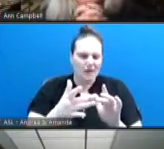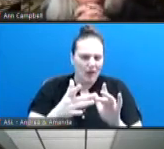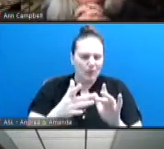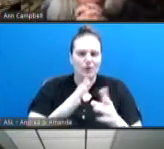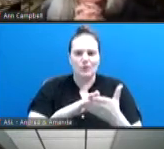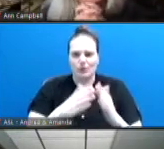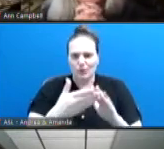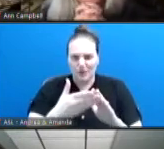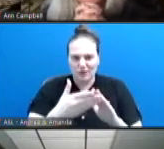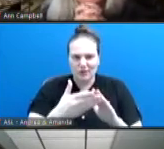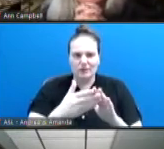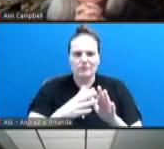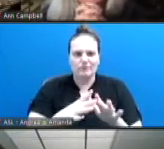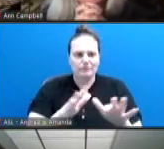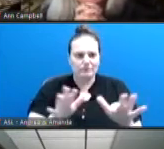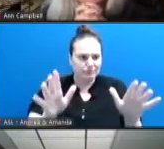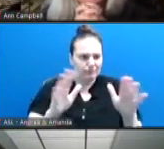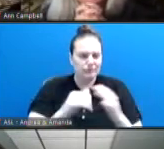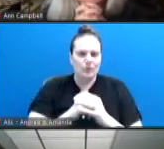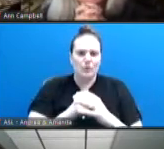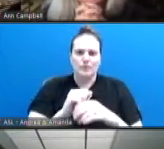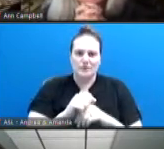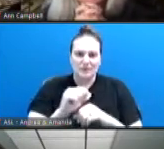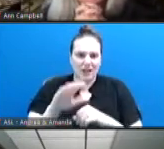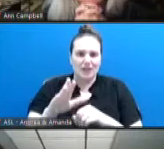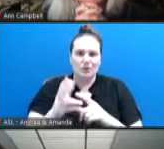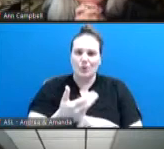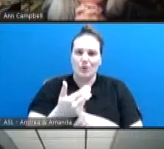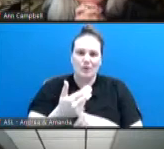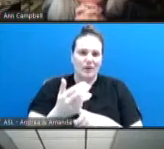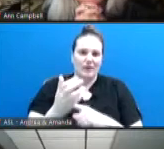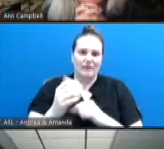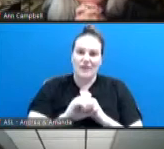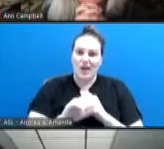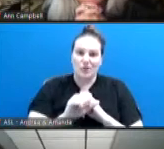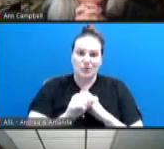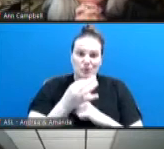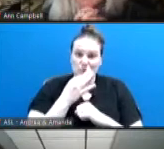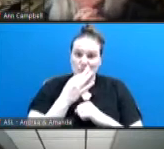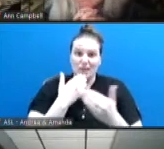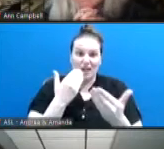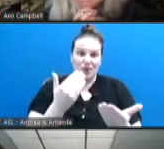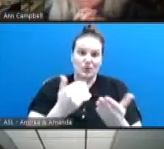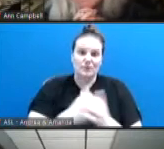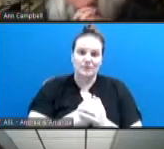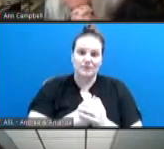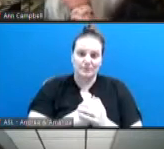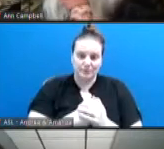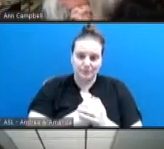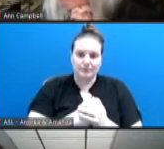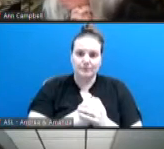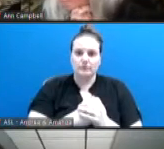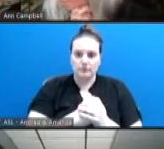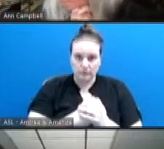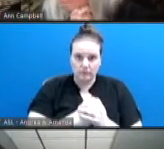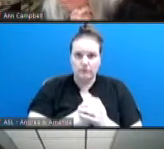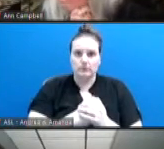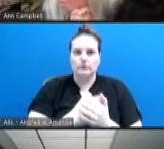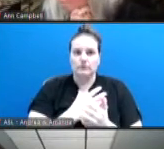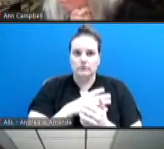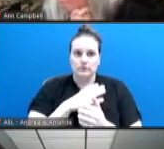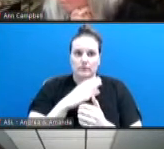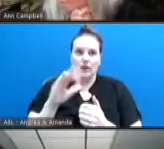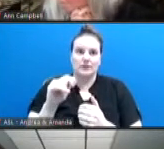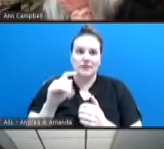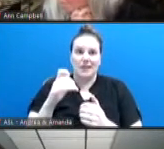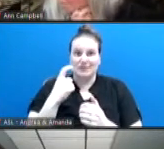community. We'll be sending out recruitment flyers real soon. Thank you. Okay, Celeste is just coming